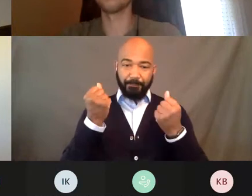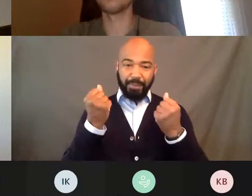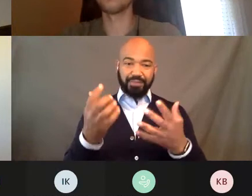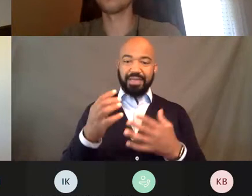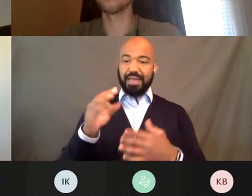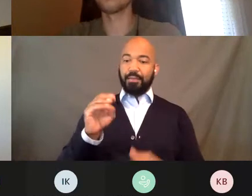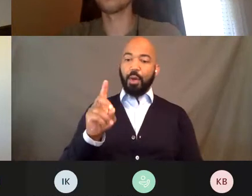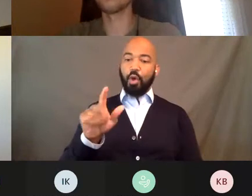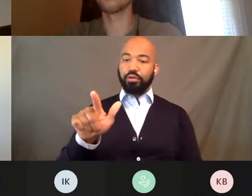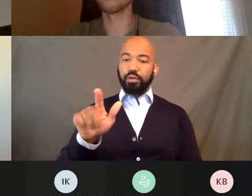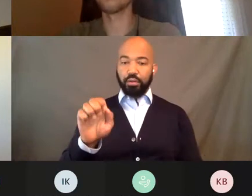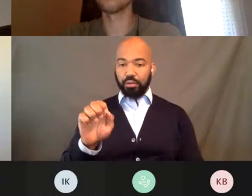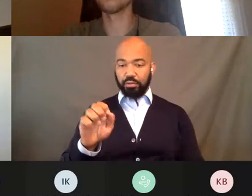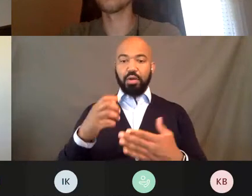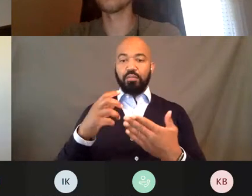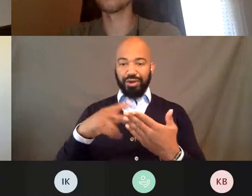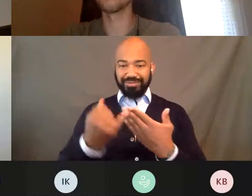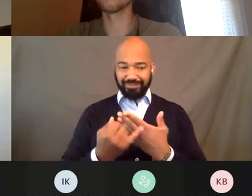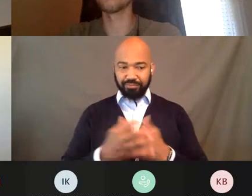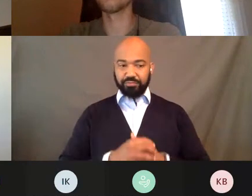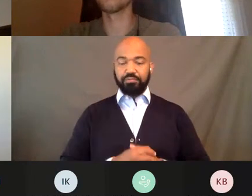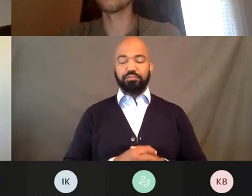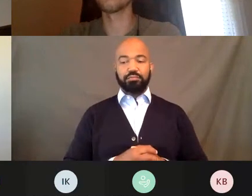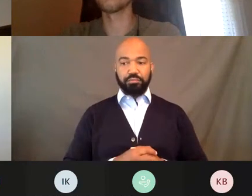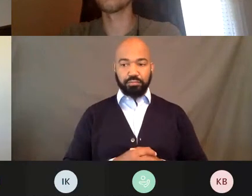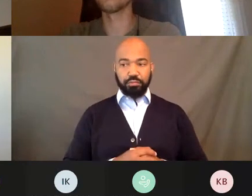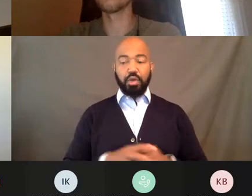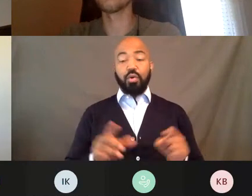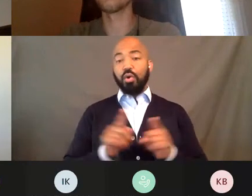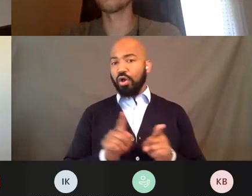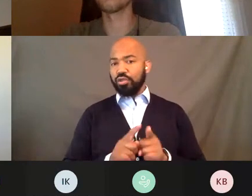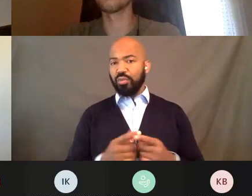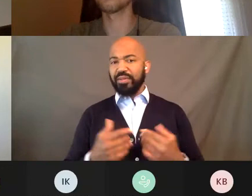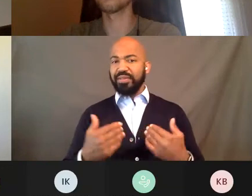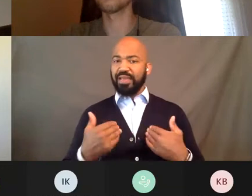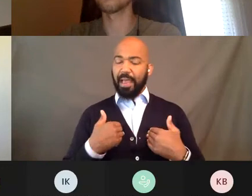projects, excuse me. Also, we've got a big